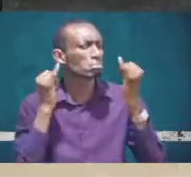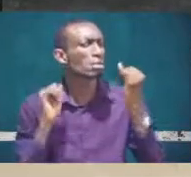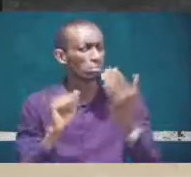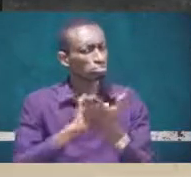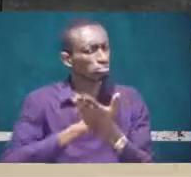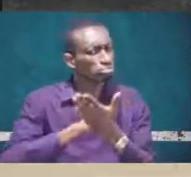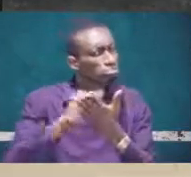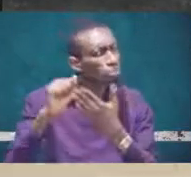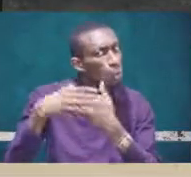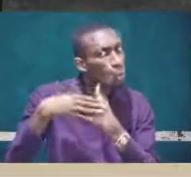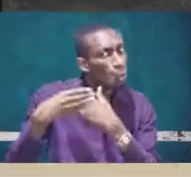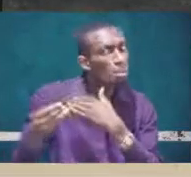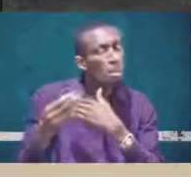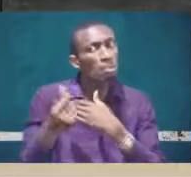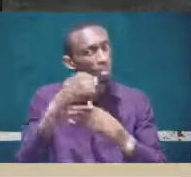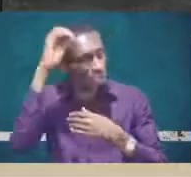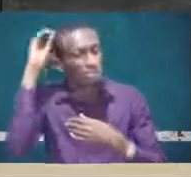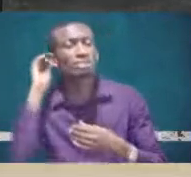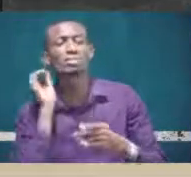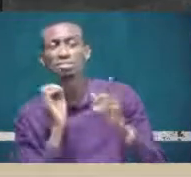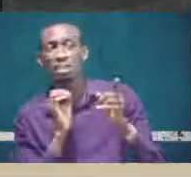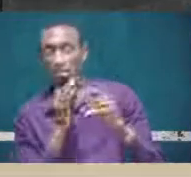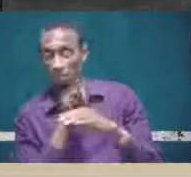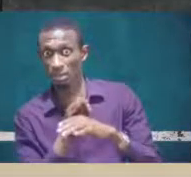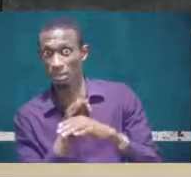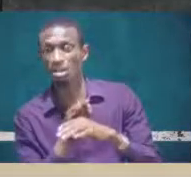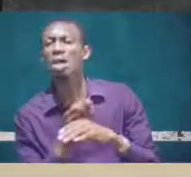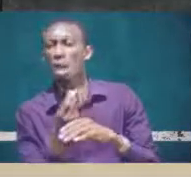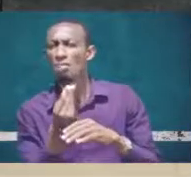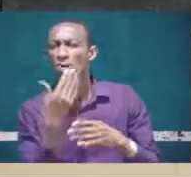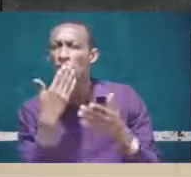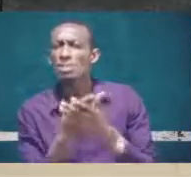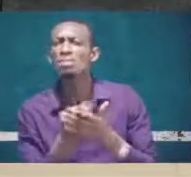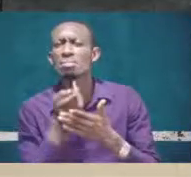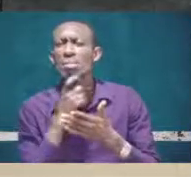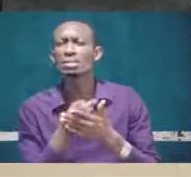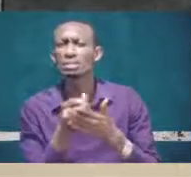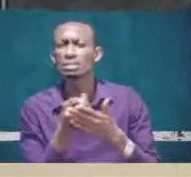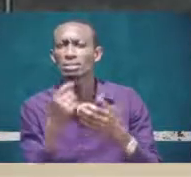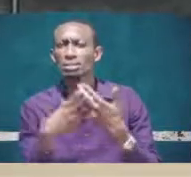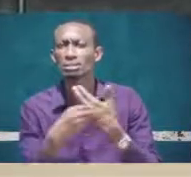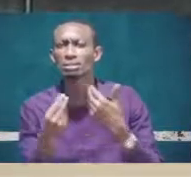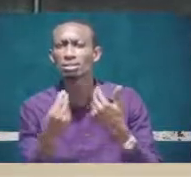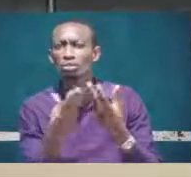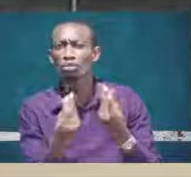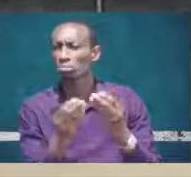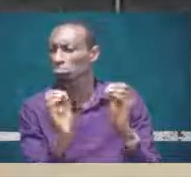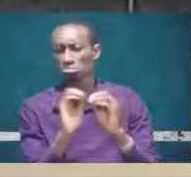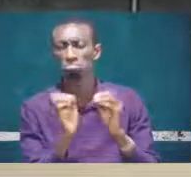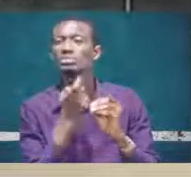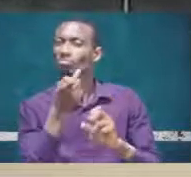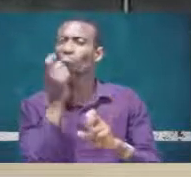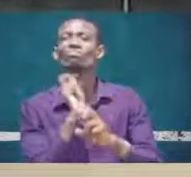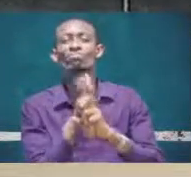with an intention of stealing. Now, good money should be difficult to forge because even the